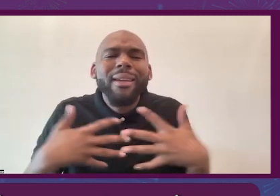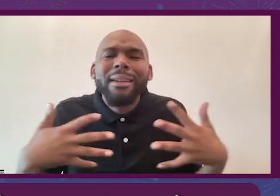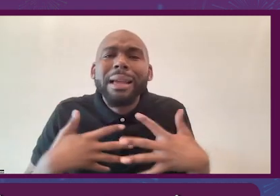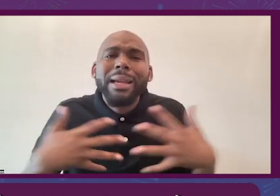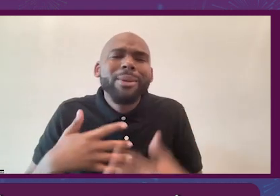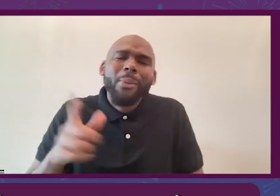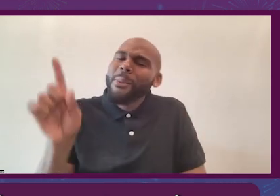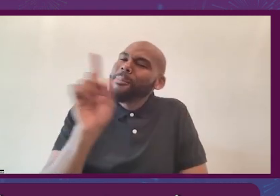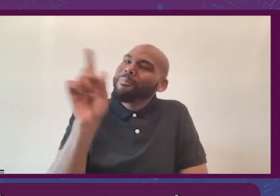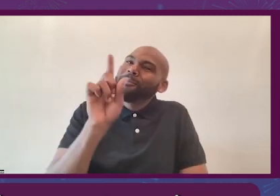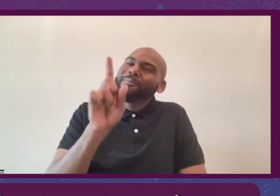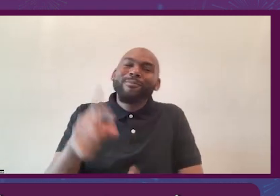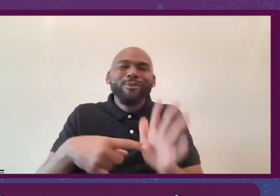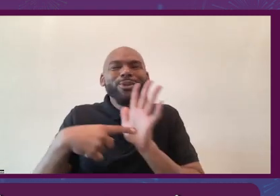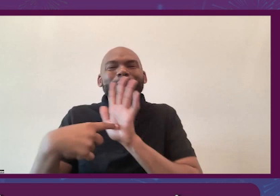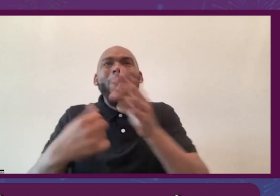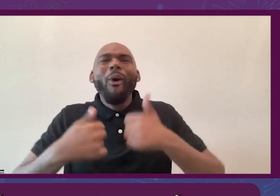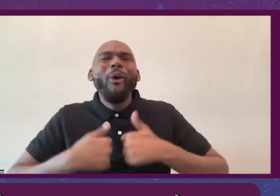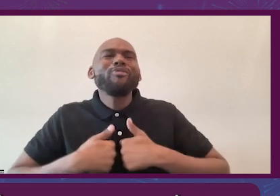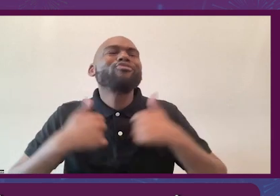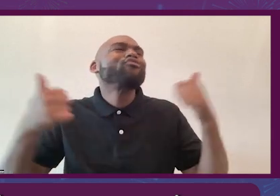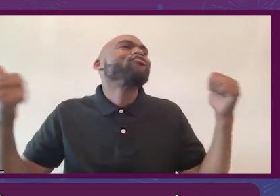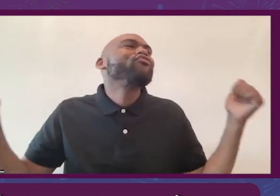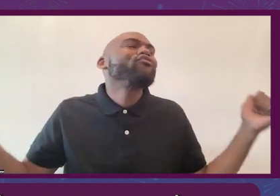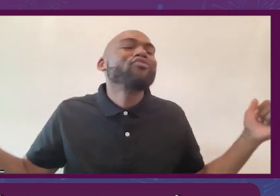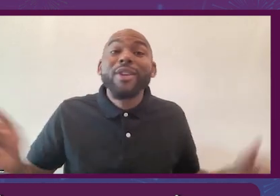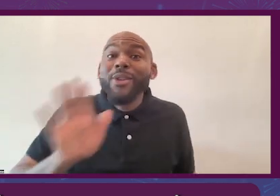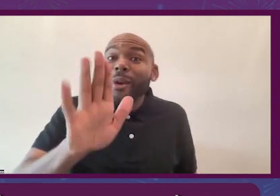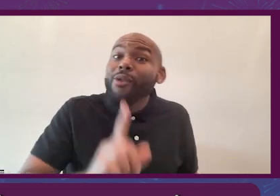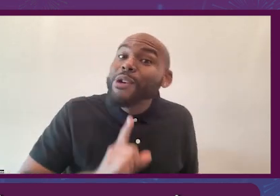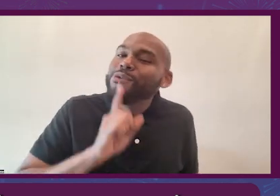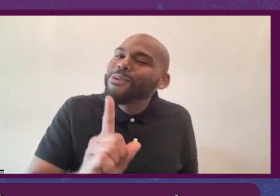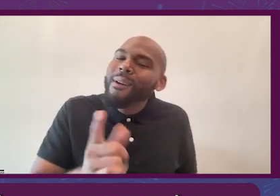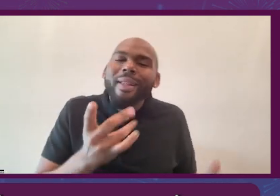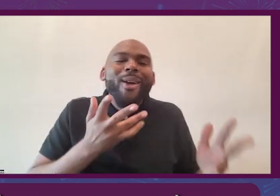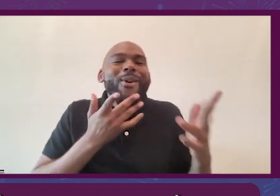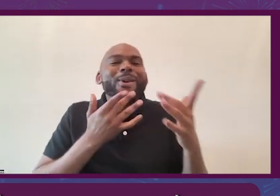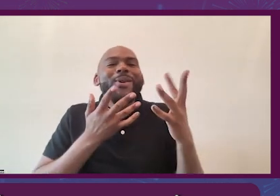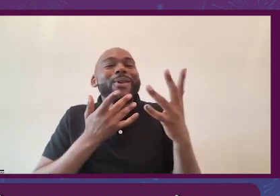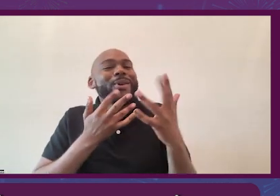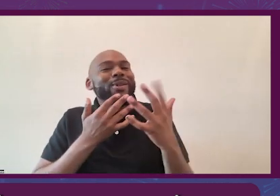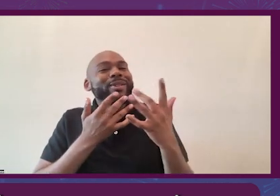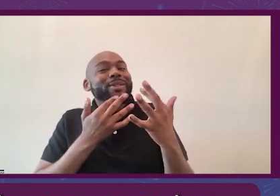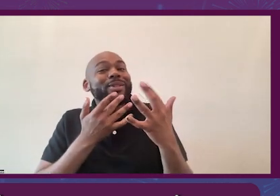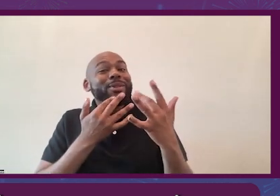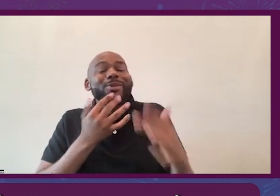let them show your true colors.